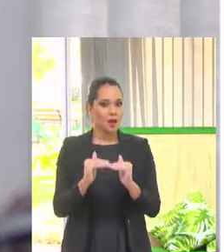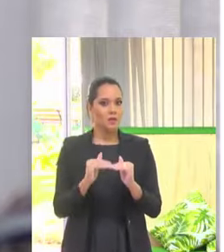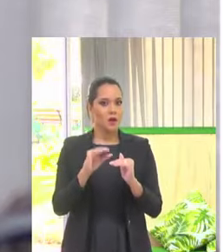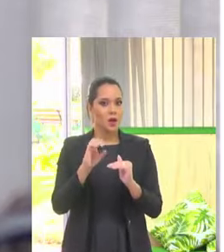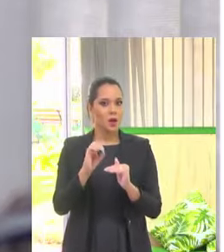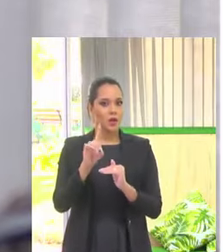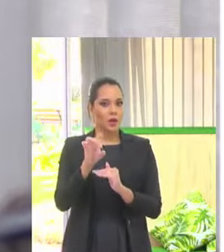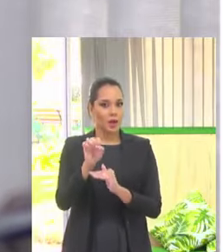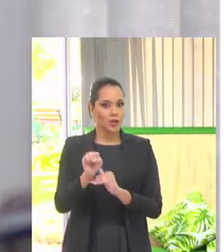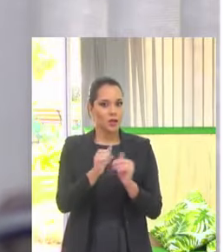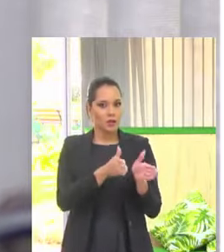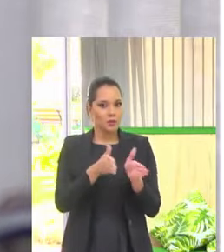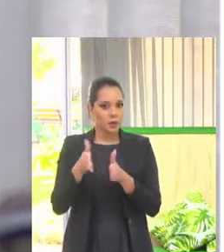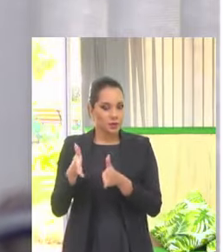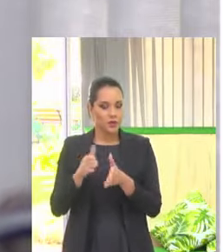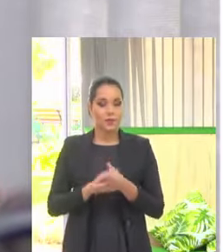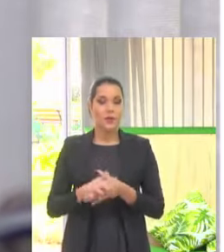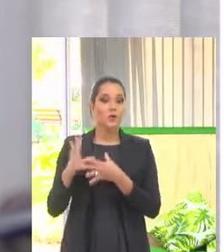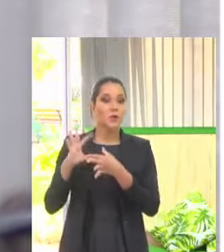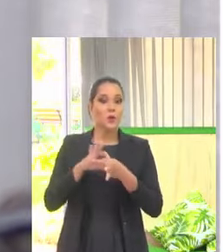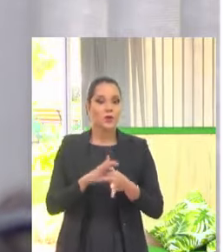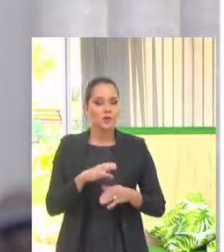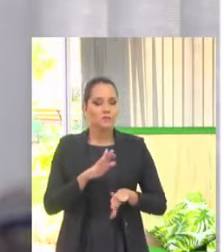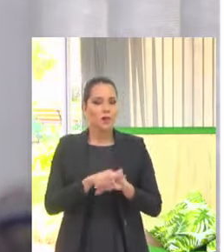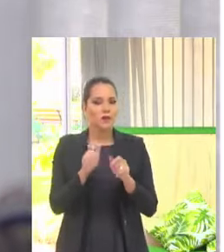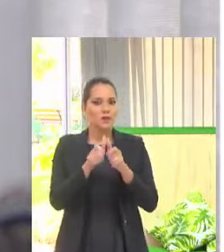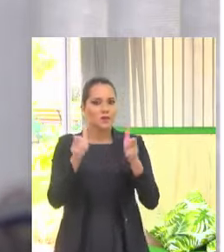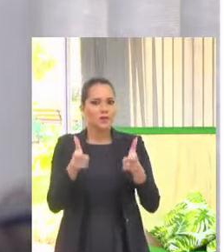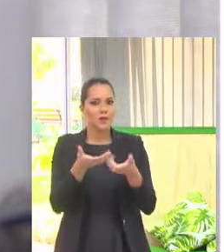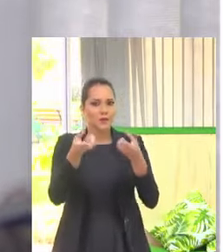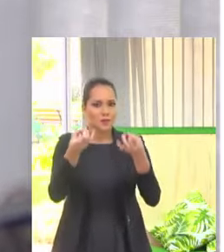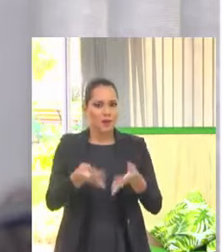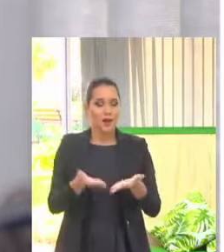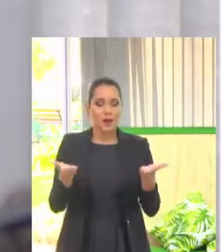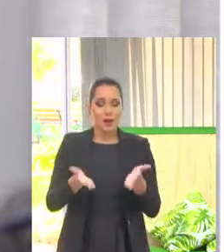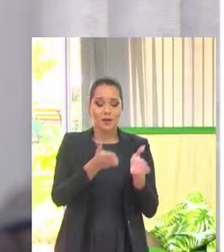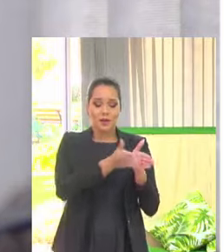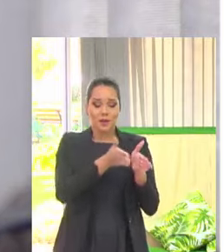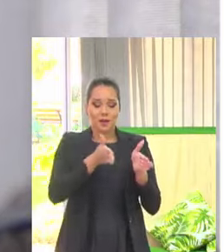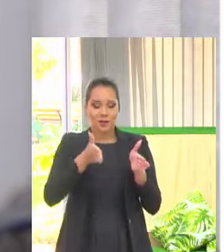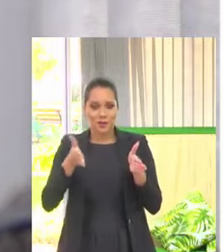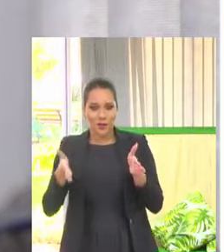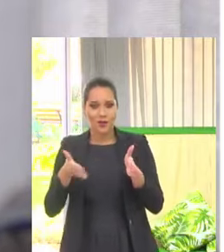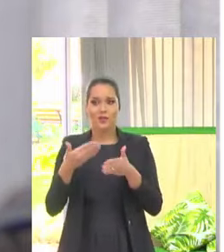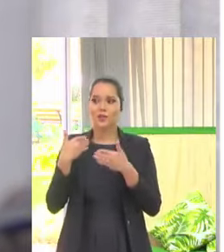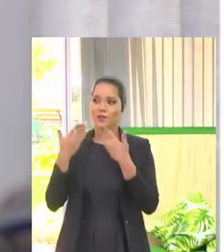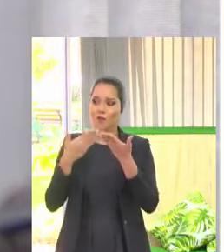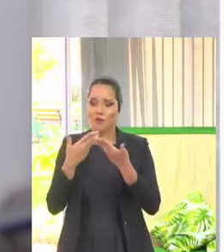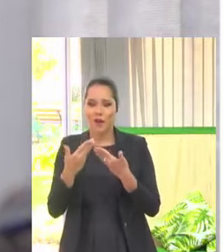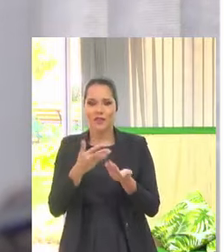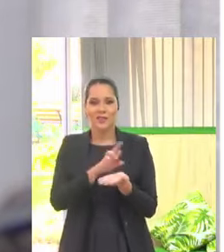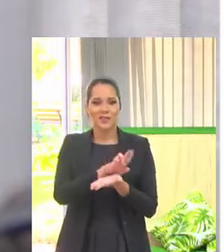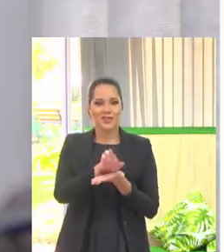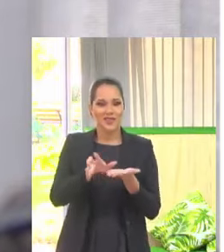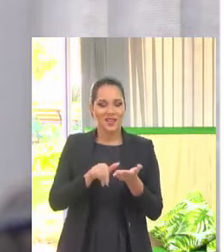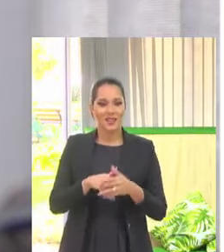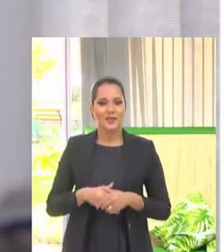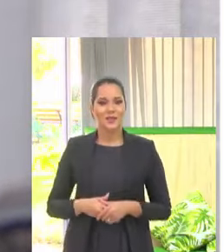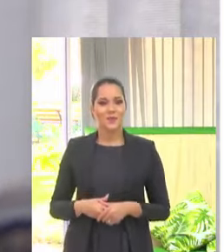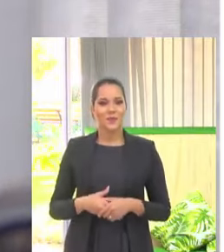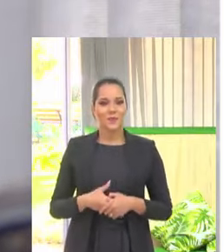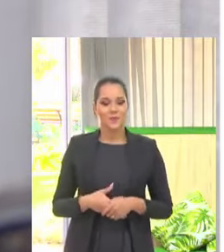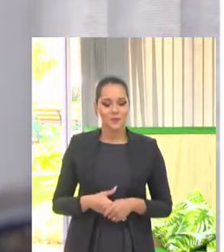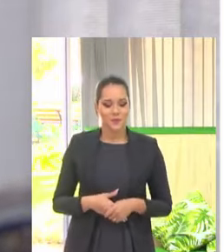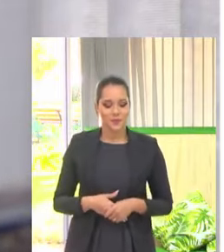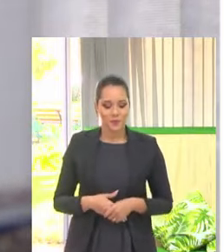the broader context I wanted to give you on our trajectory and then missions and conversations and so on. And there's